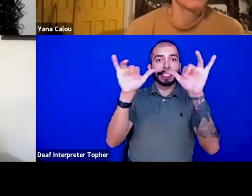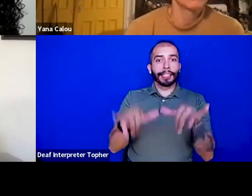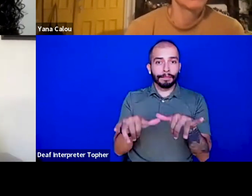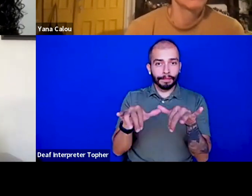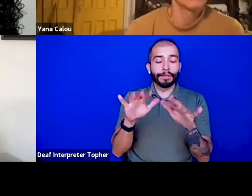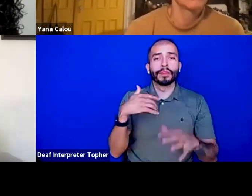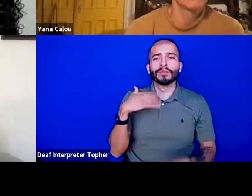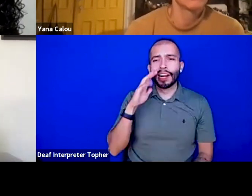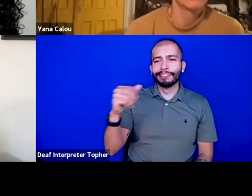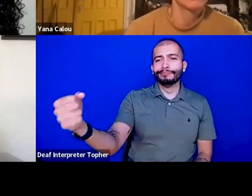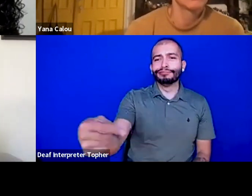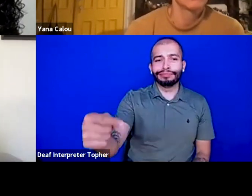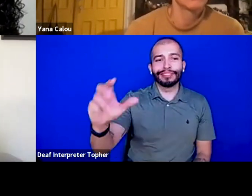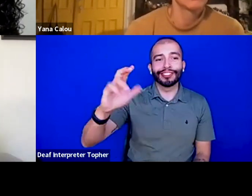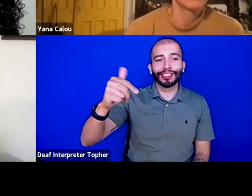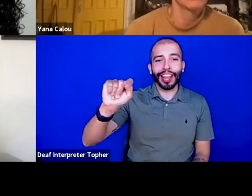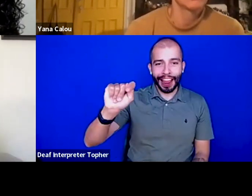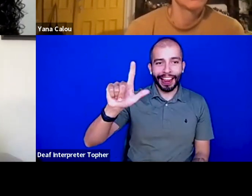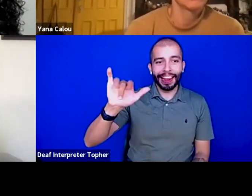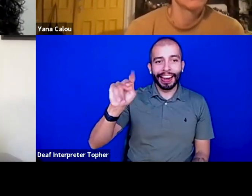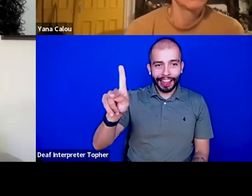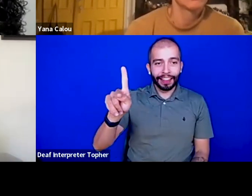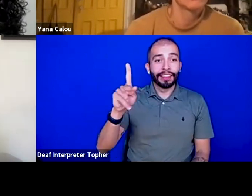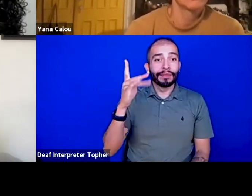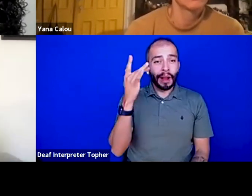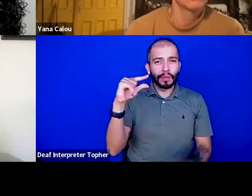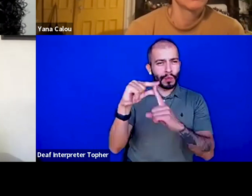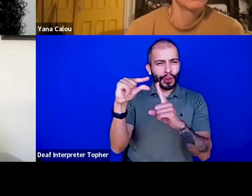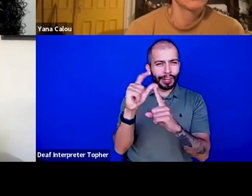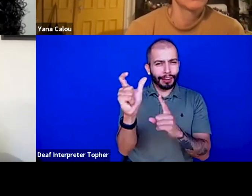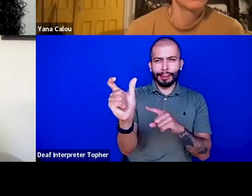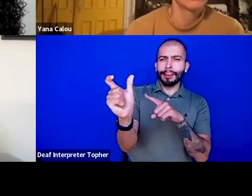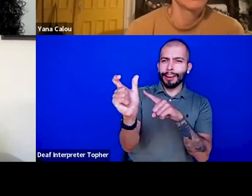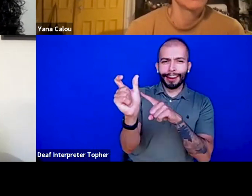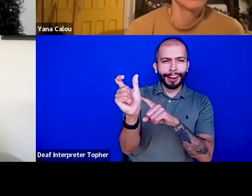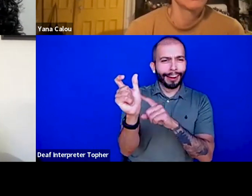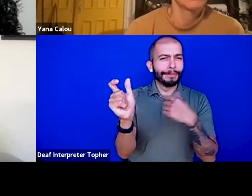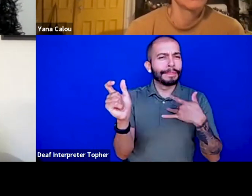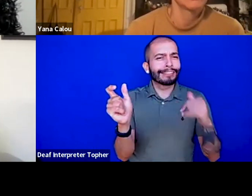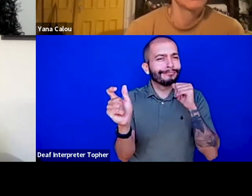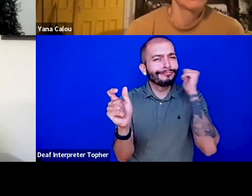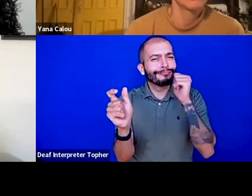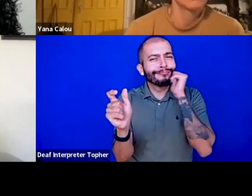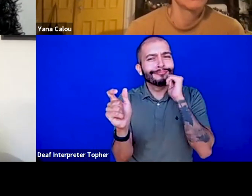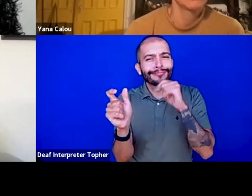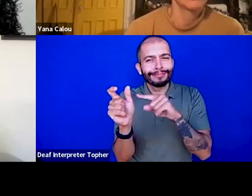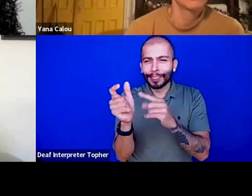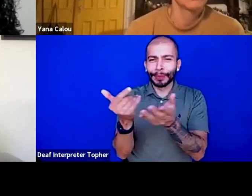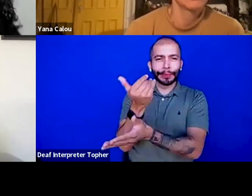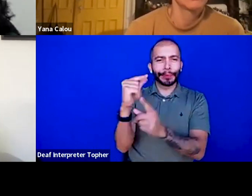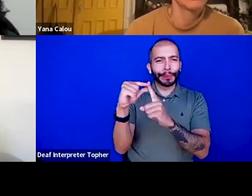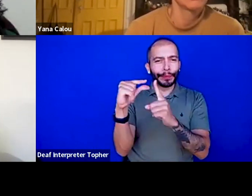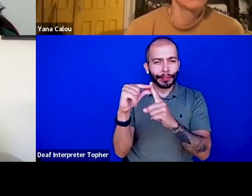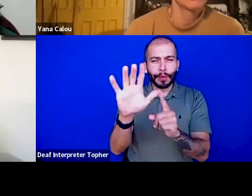because it's not a word that we actually use very frequently. One moment, please. I